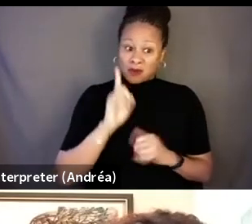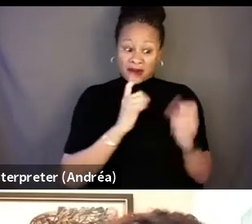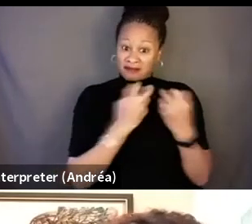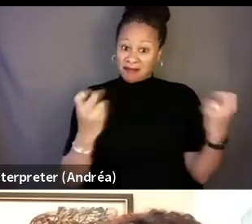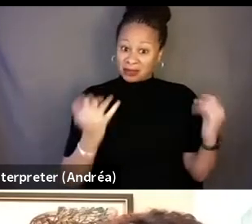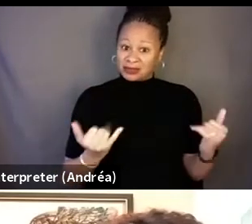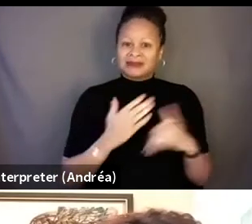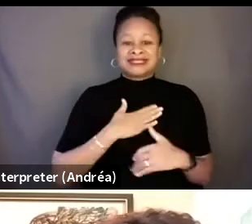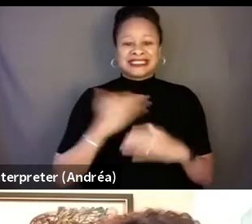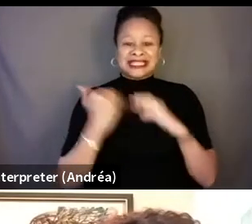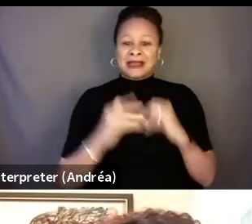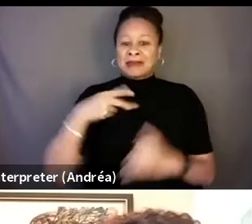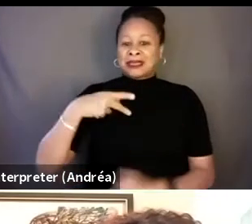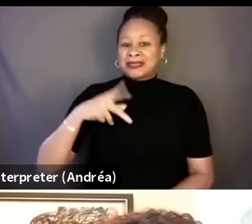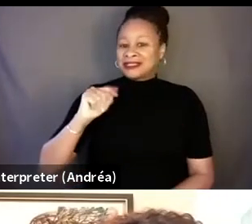email